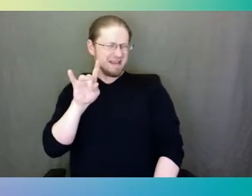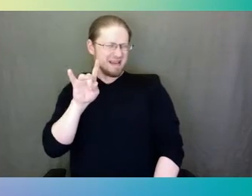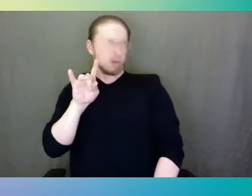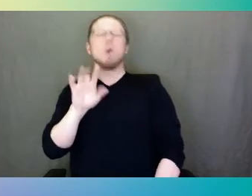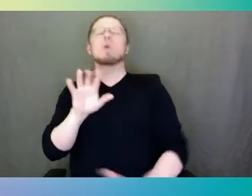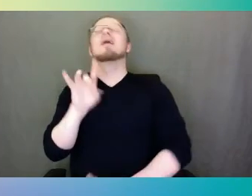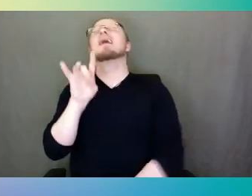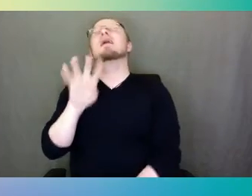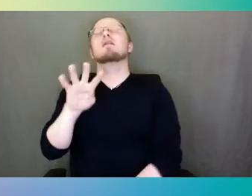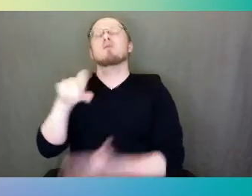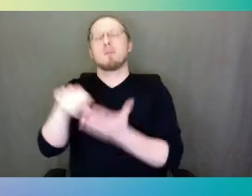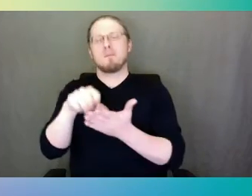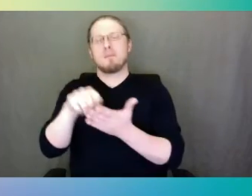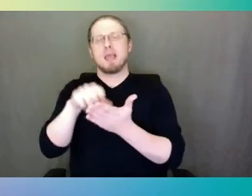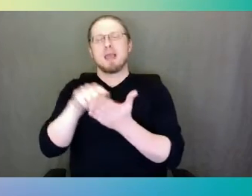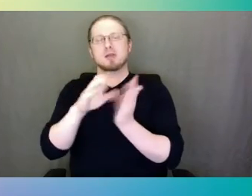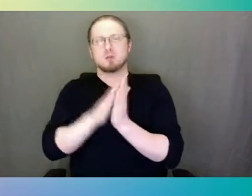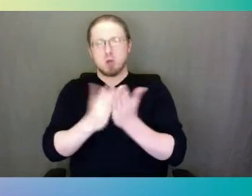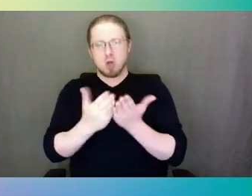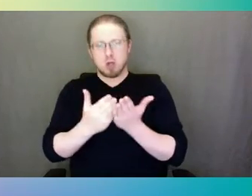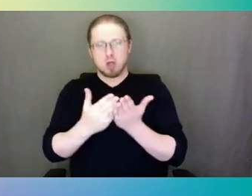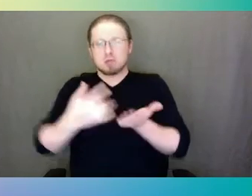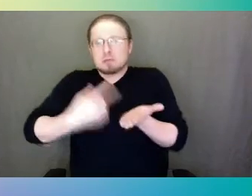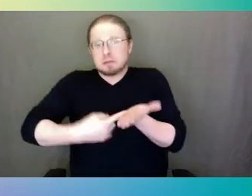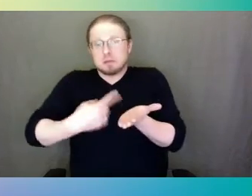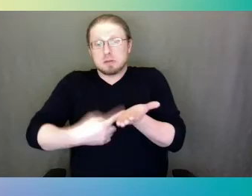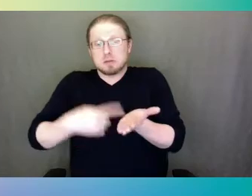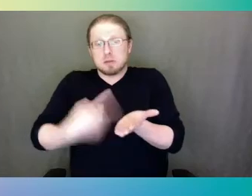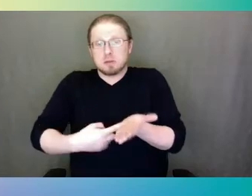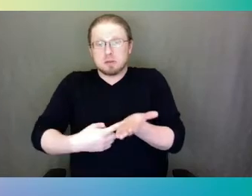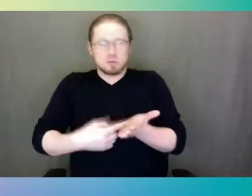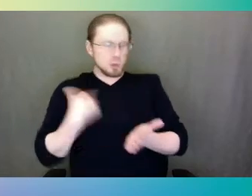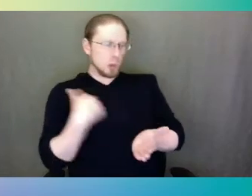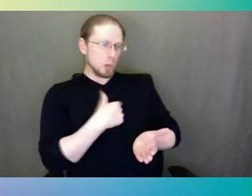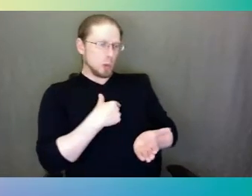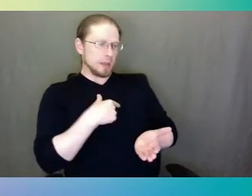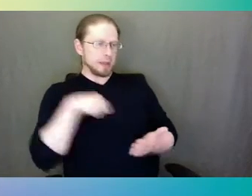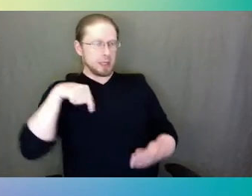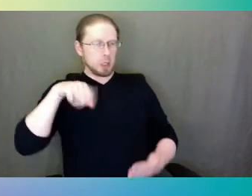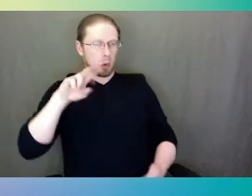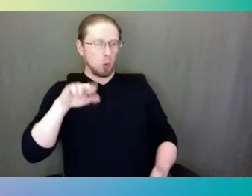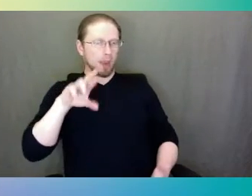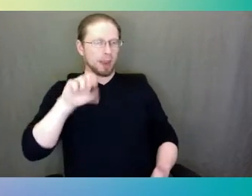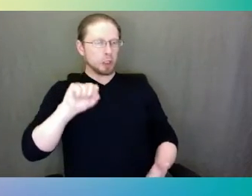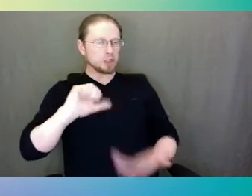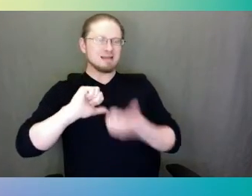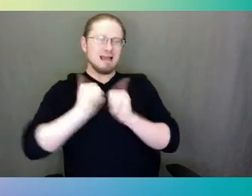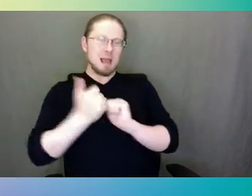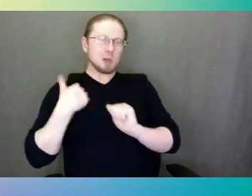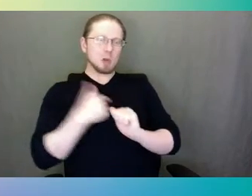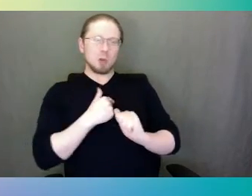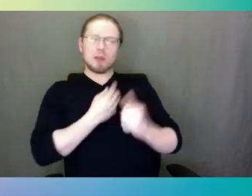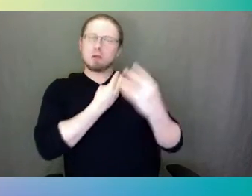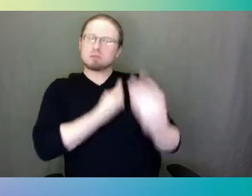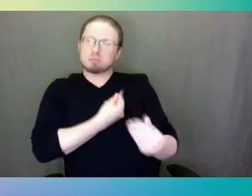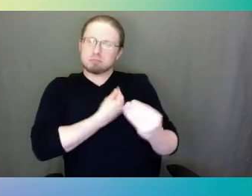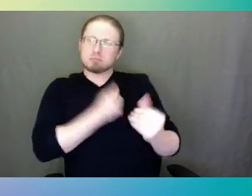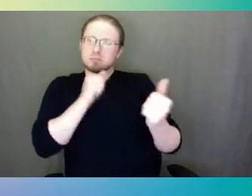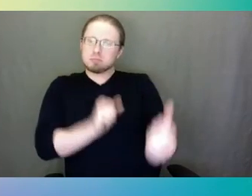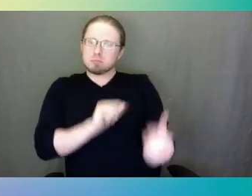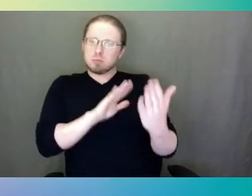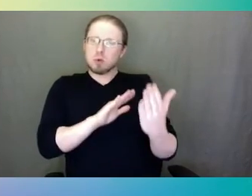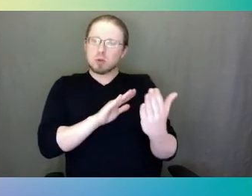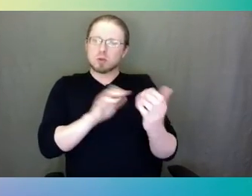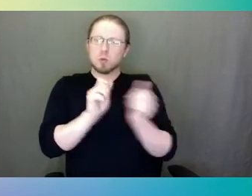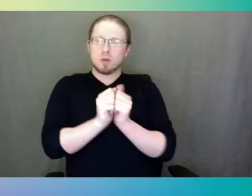84-page booklet where they discuss, we as Quakers, how do we compassionately deal with those who